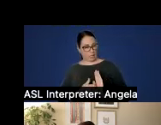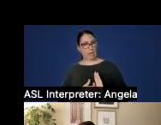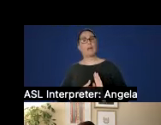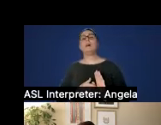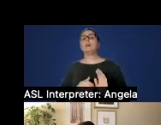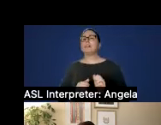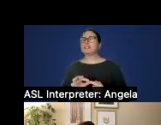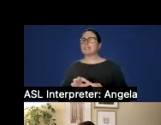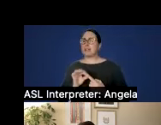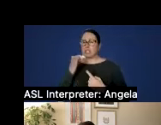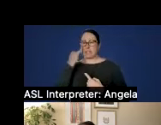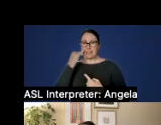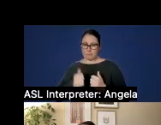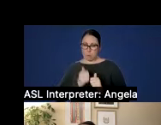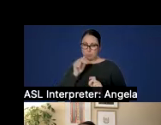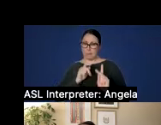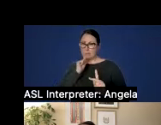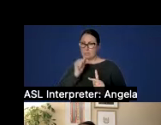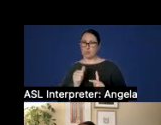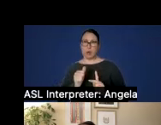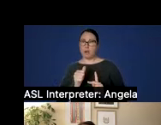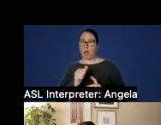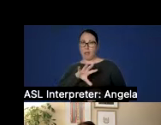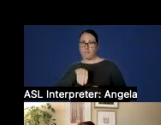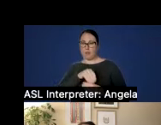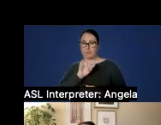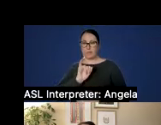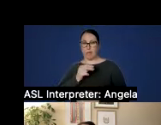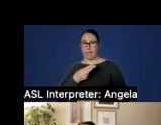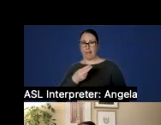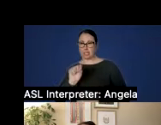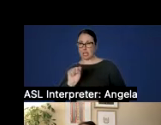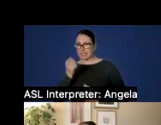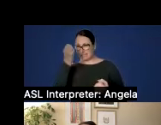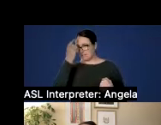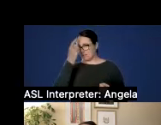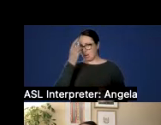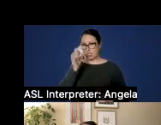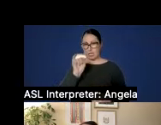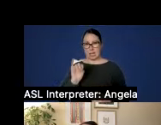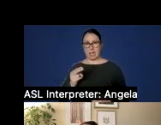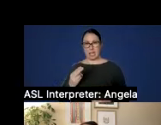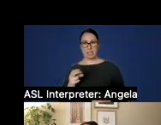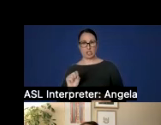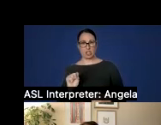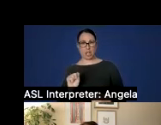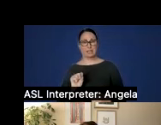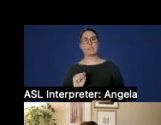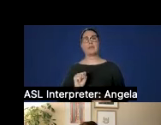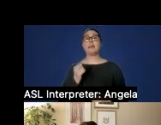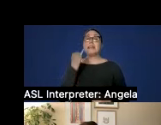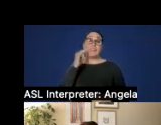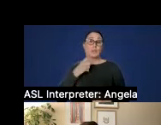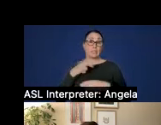does not engage with IHS. I think it's always good just to know in case you have to refer someone or in case someone has already accessed